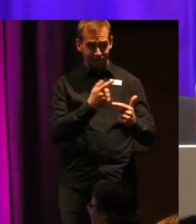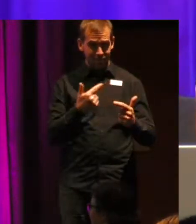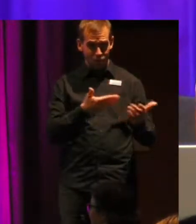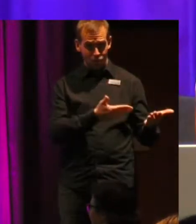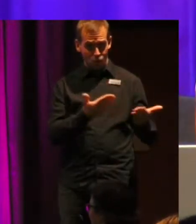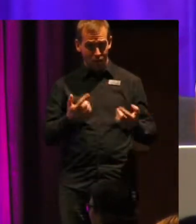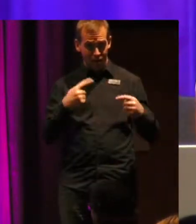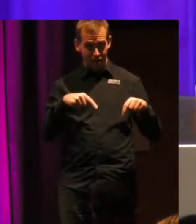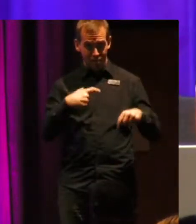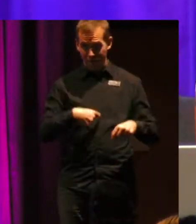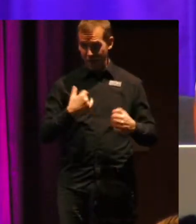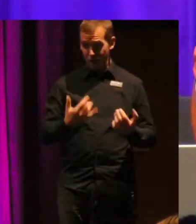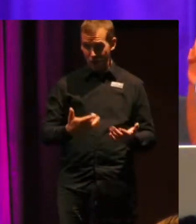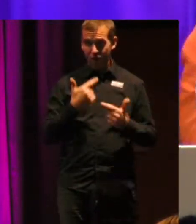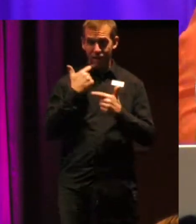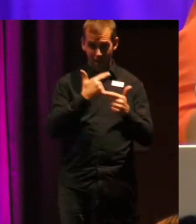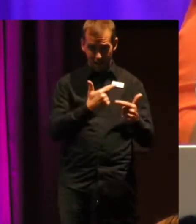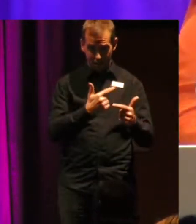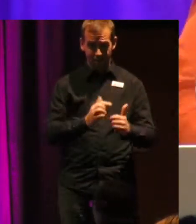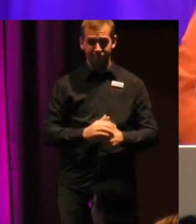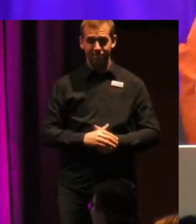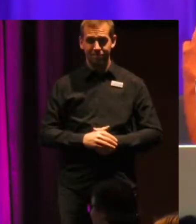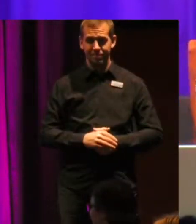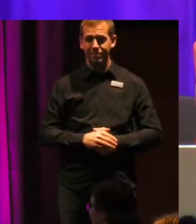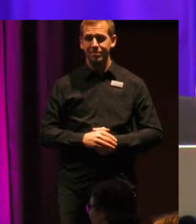here today.